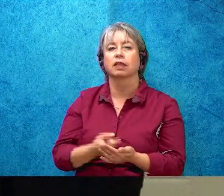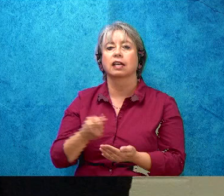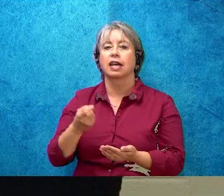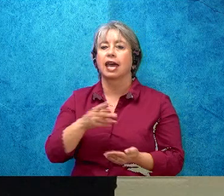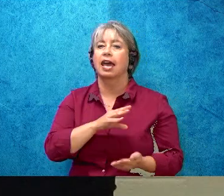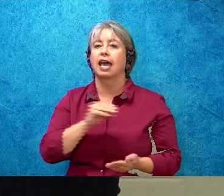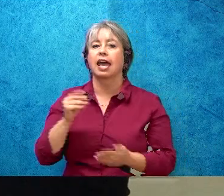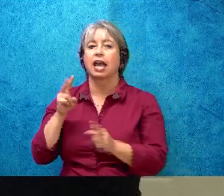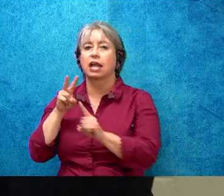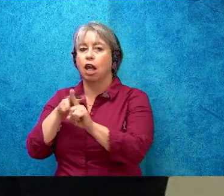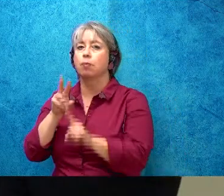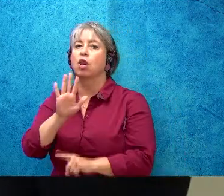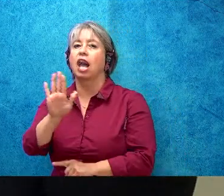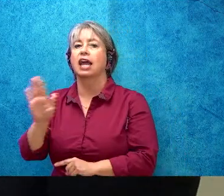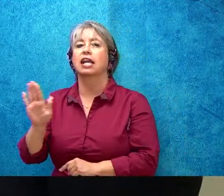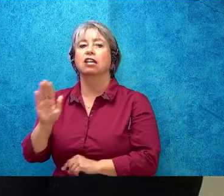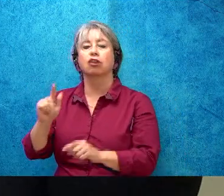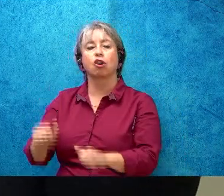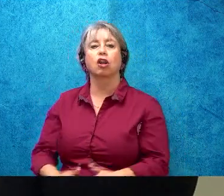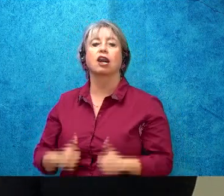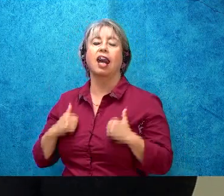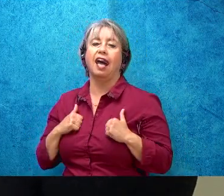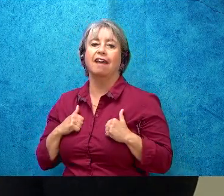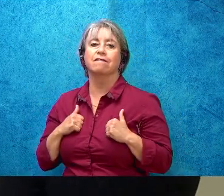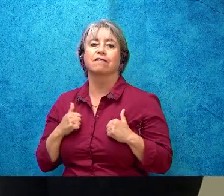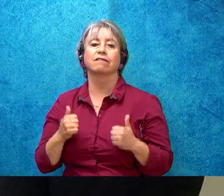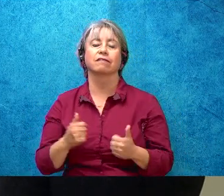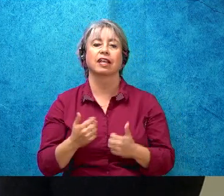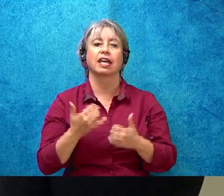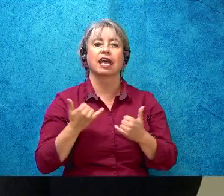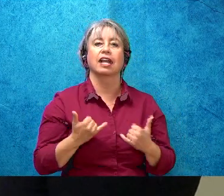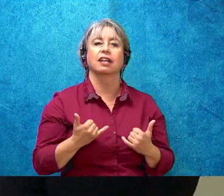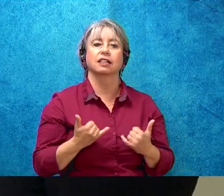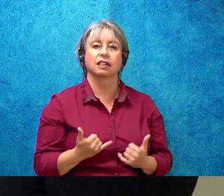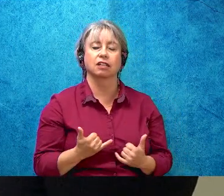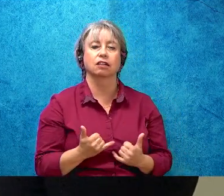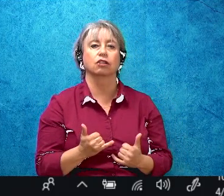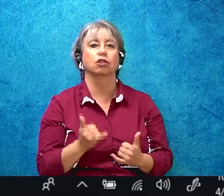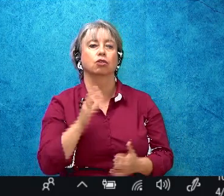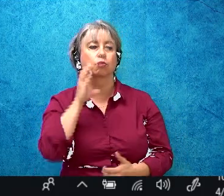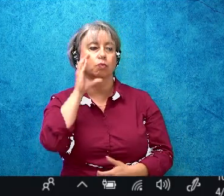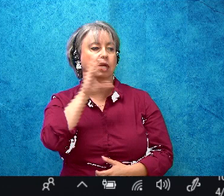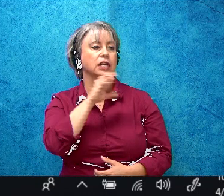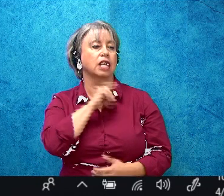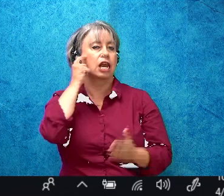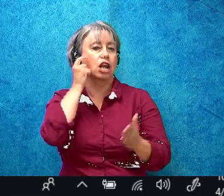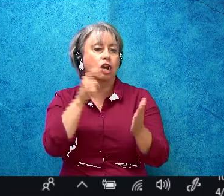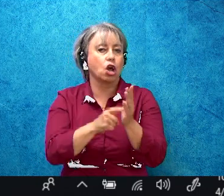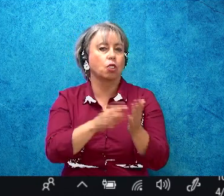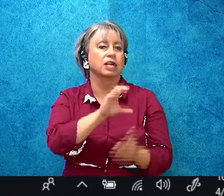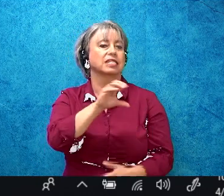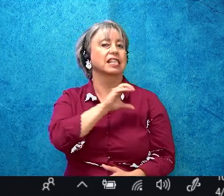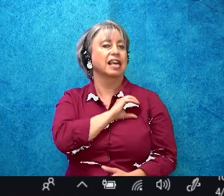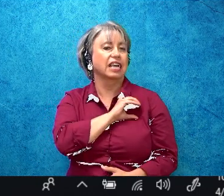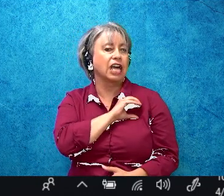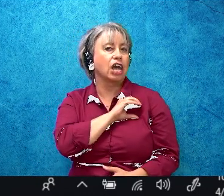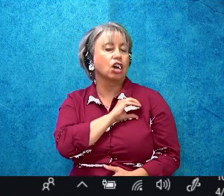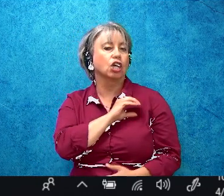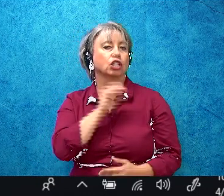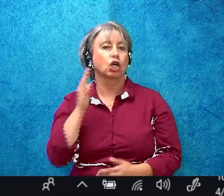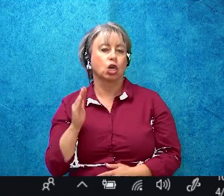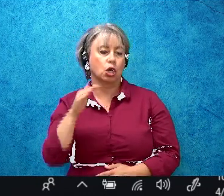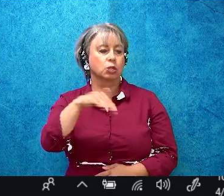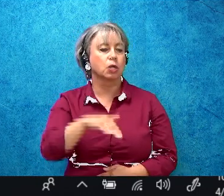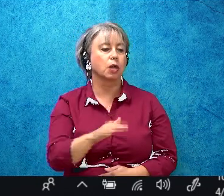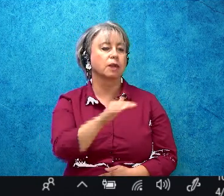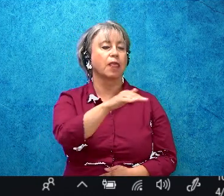your life? And then you want to look at the characters, you want to look at the plot, you want to look at the theme and think about, is that similar to